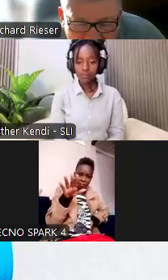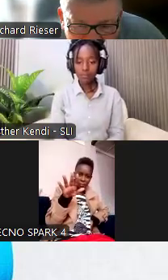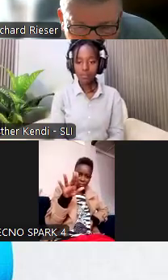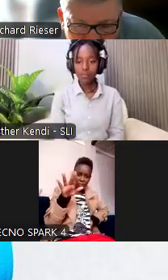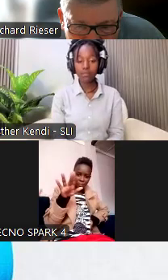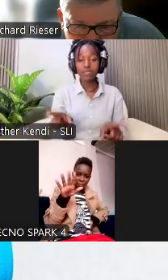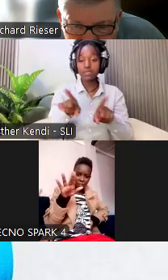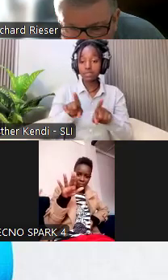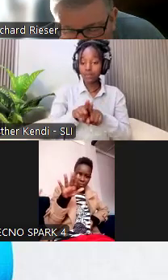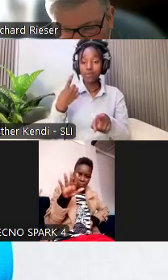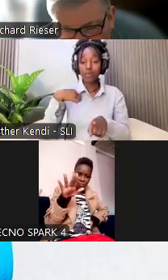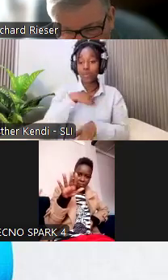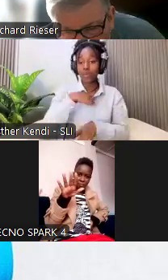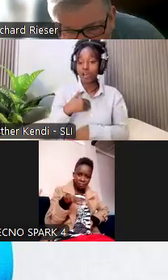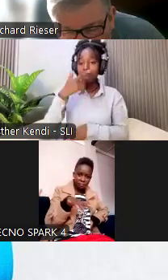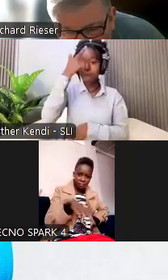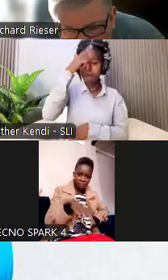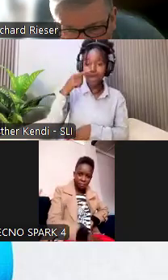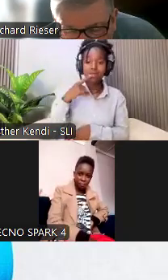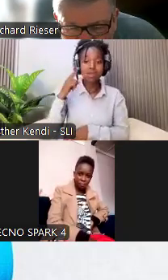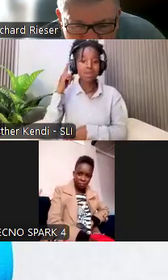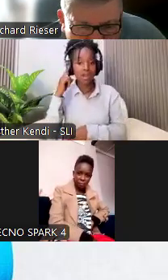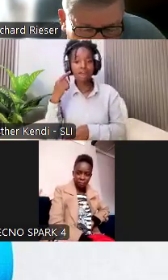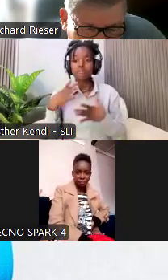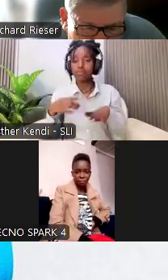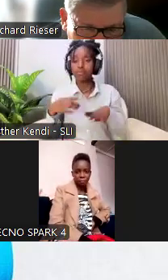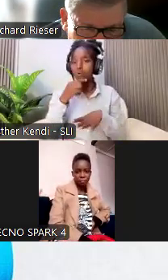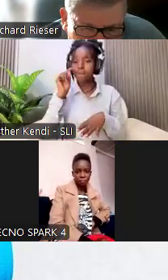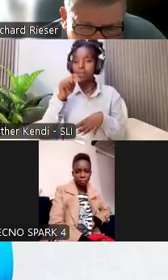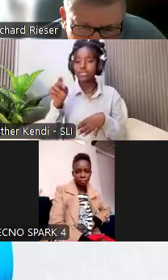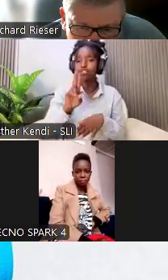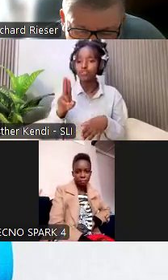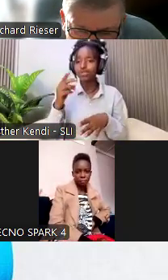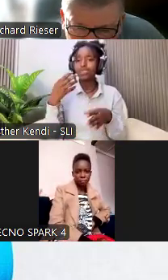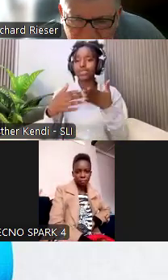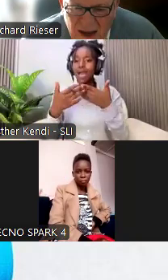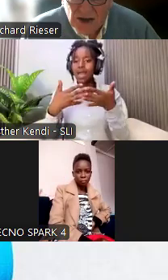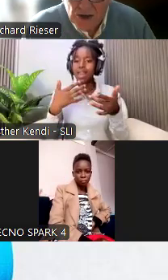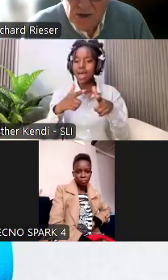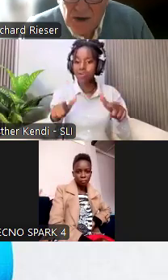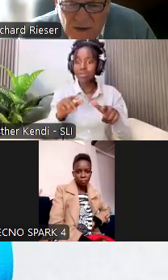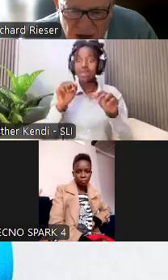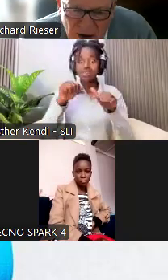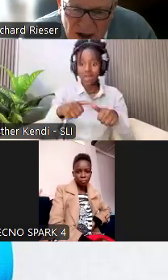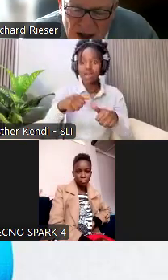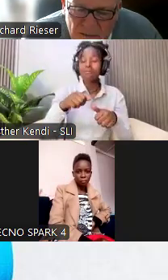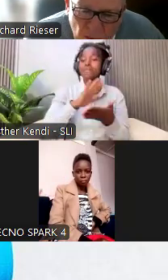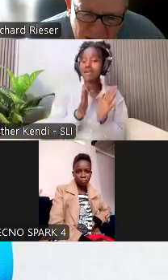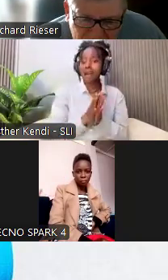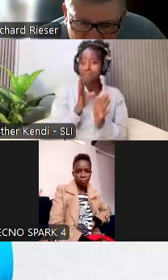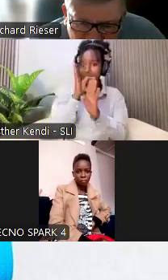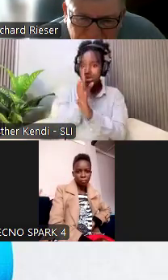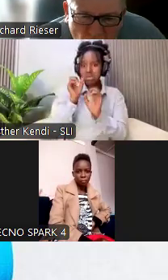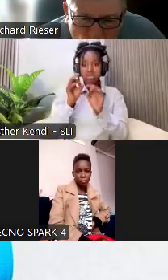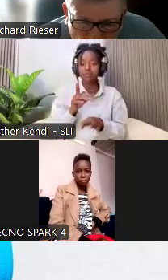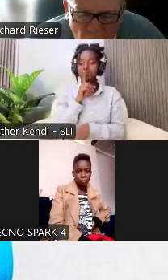often obvious by their alternative forms of communication, though often can become hidden if they choose to do so. But we